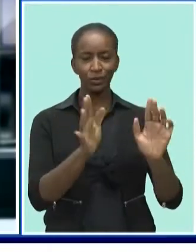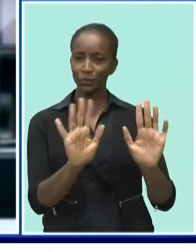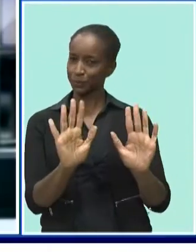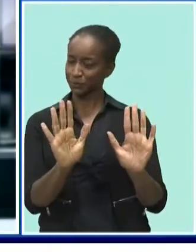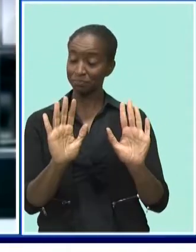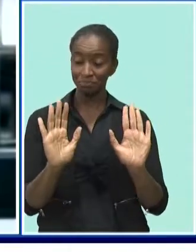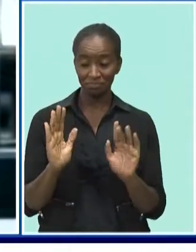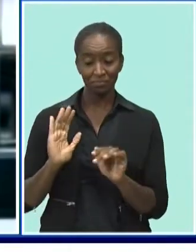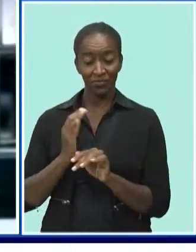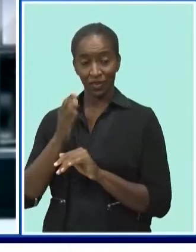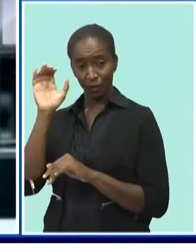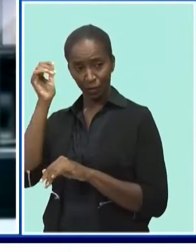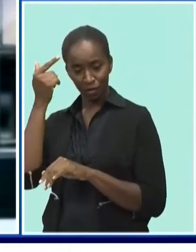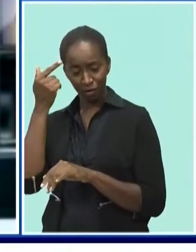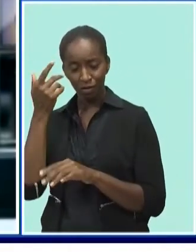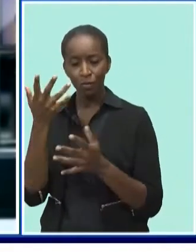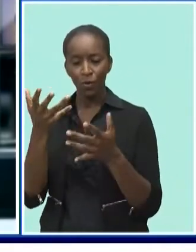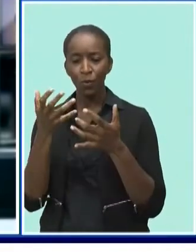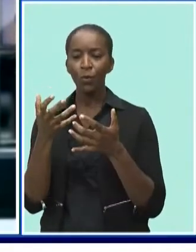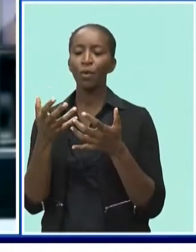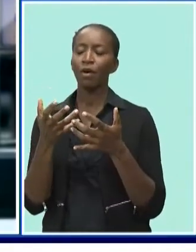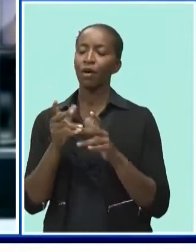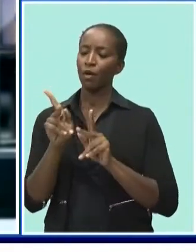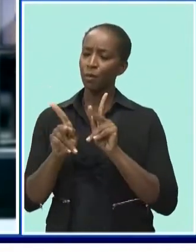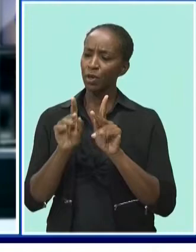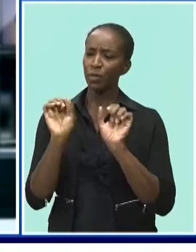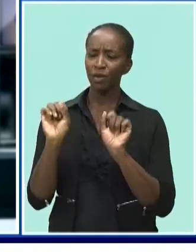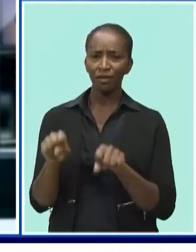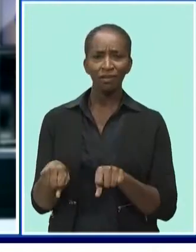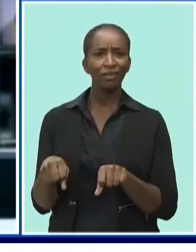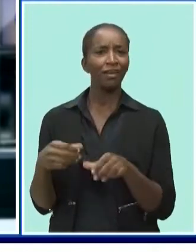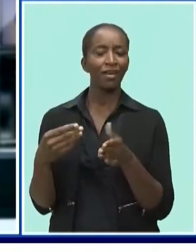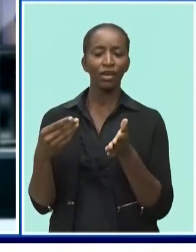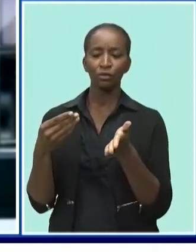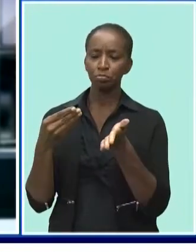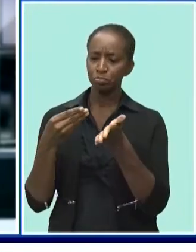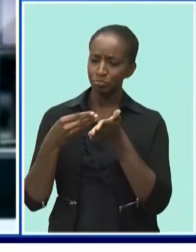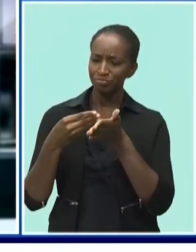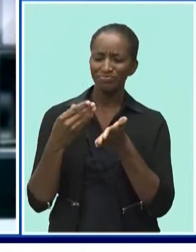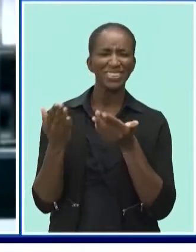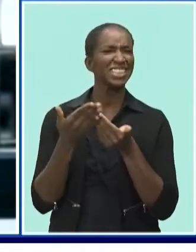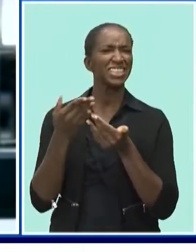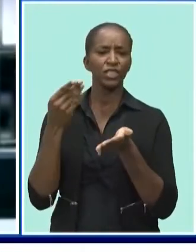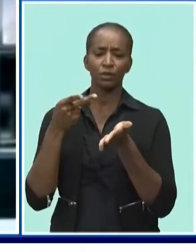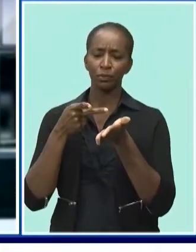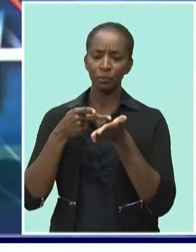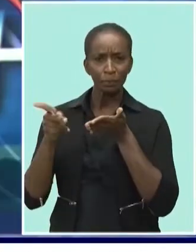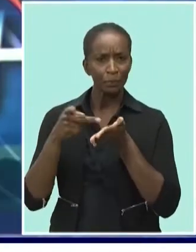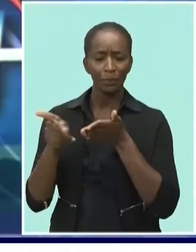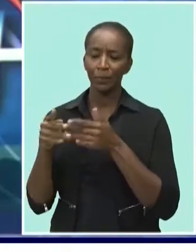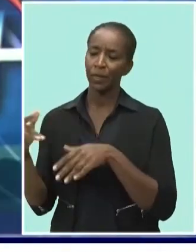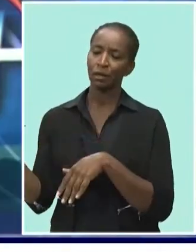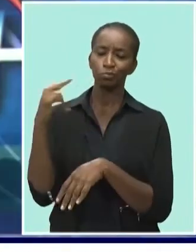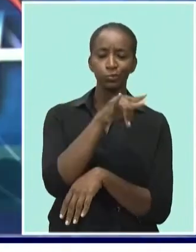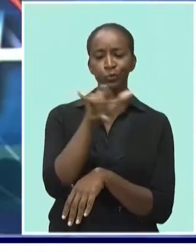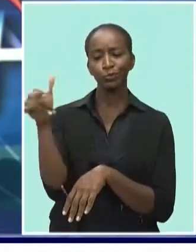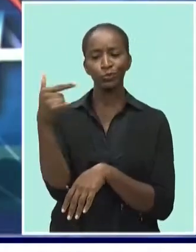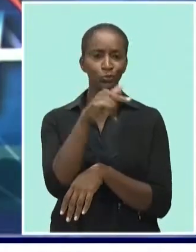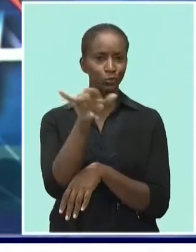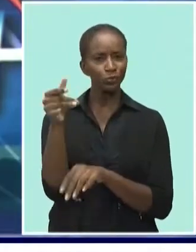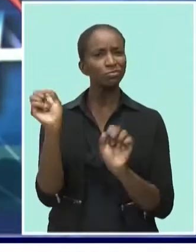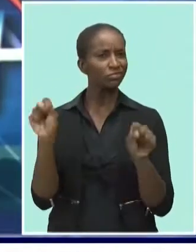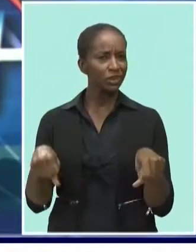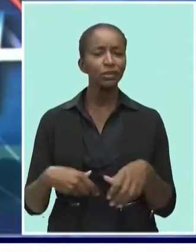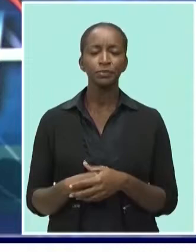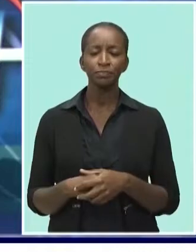to reliable, affordable access to air travel in the region. Shane, it's back to you. Thank you so much, Ryan. Well, an initiative